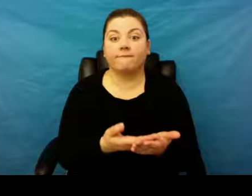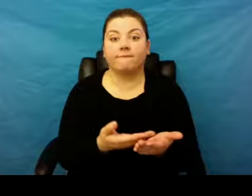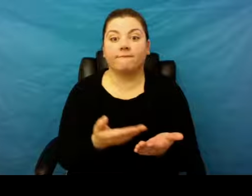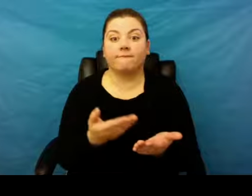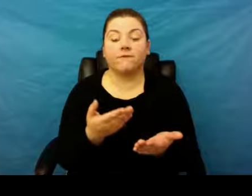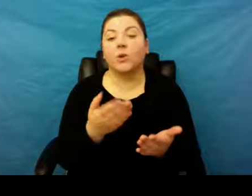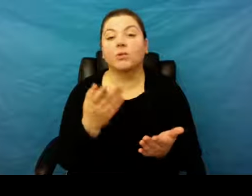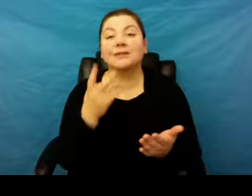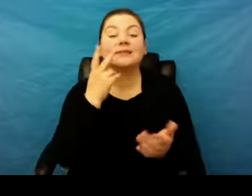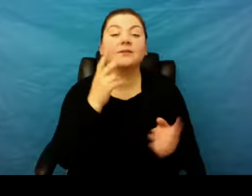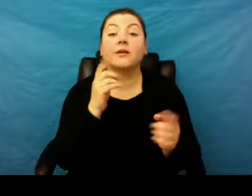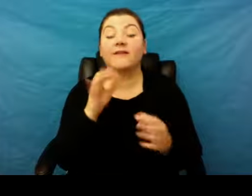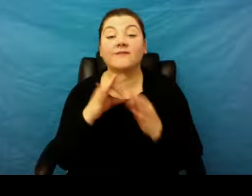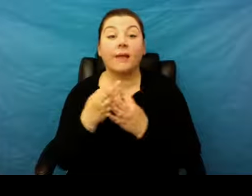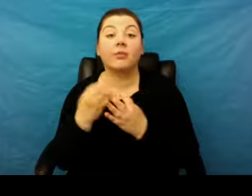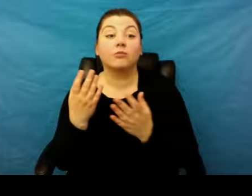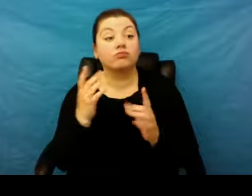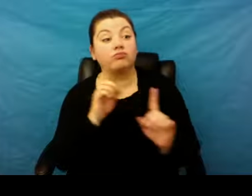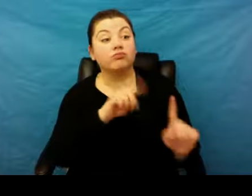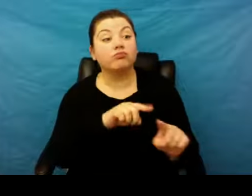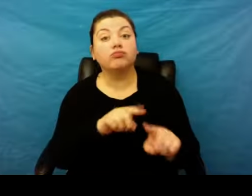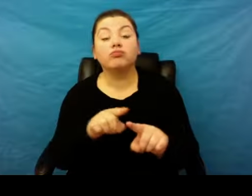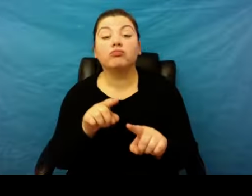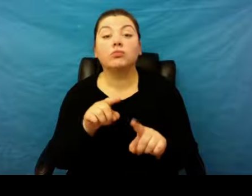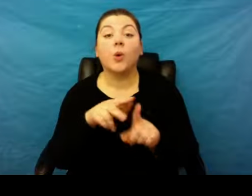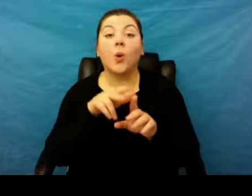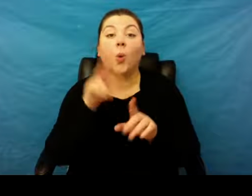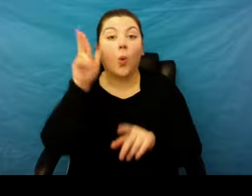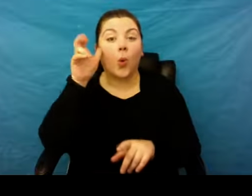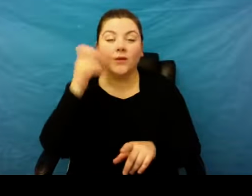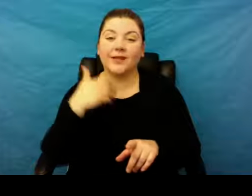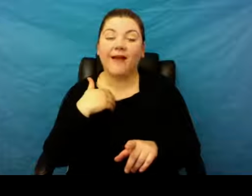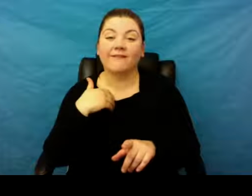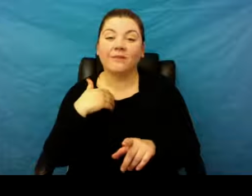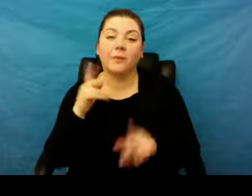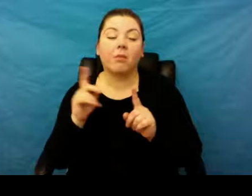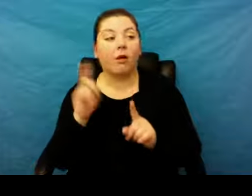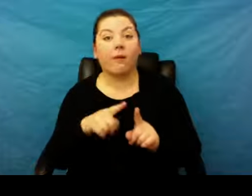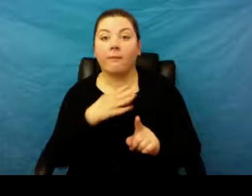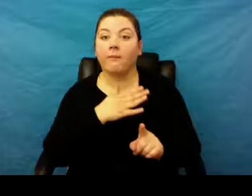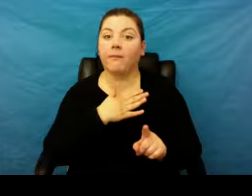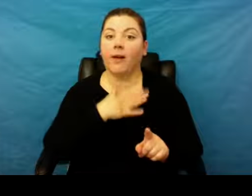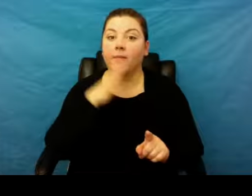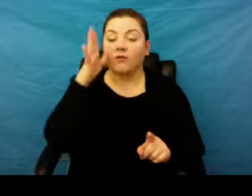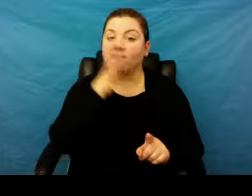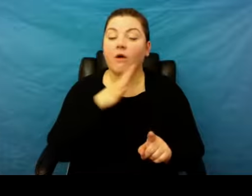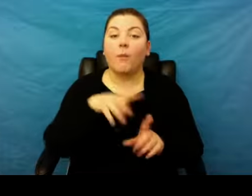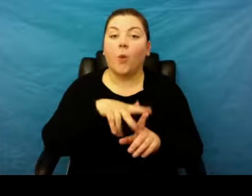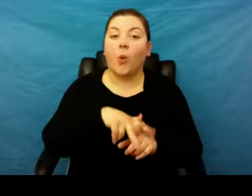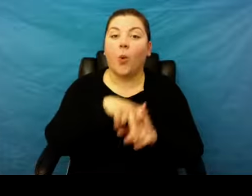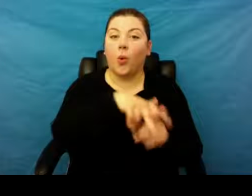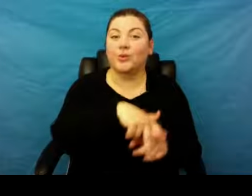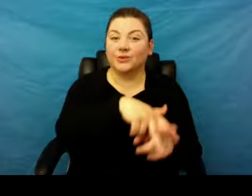come and see the horses, who ride the horses. But you have to understand that every person, every one of